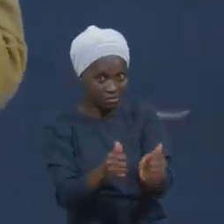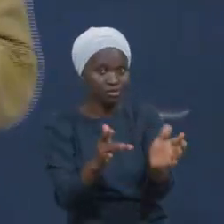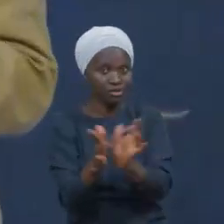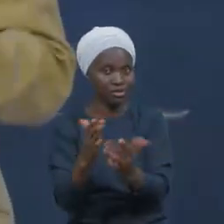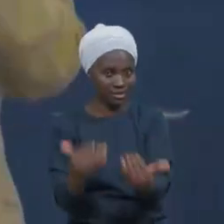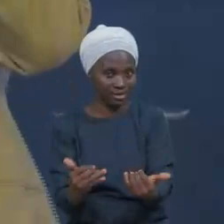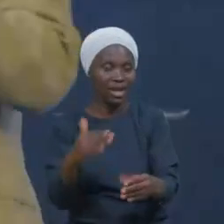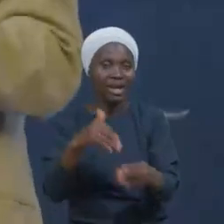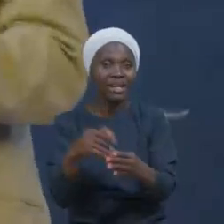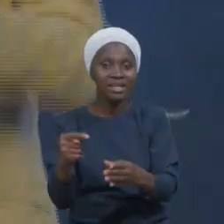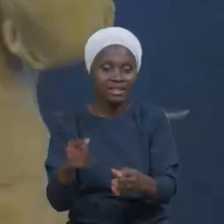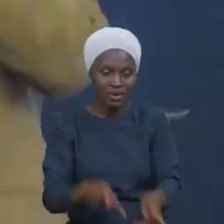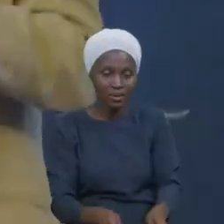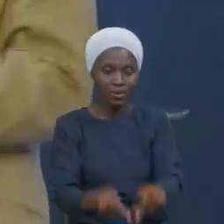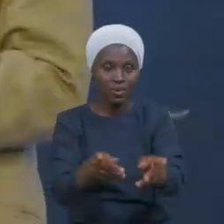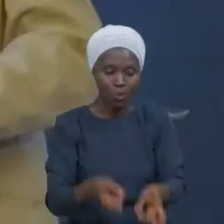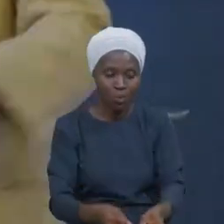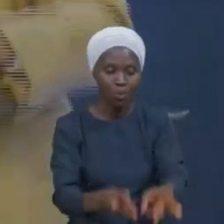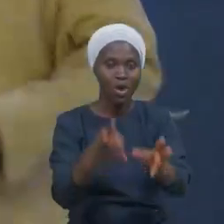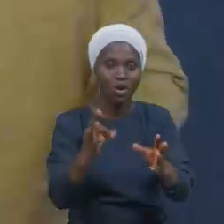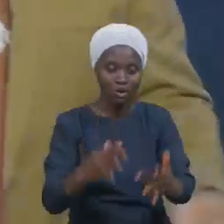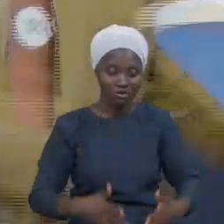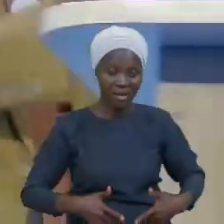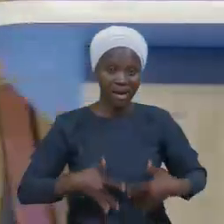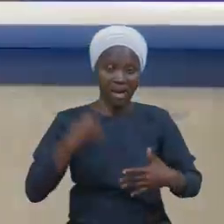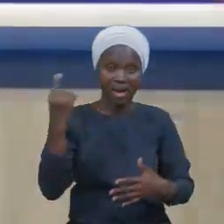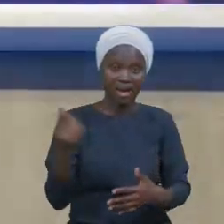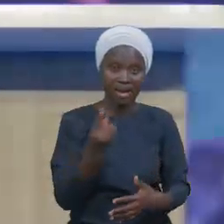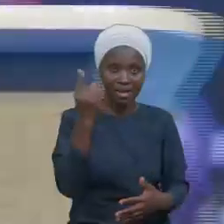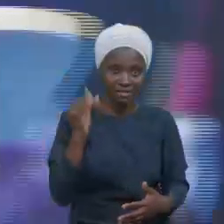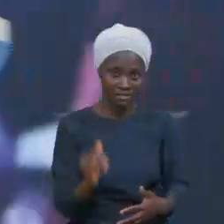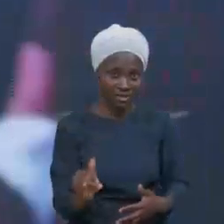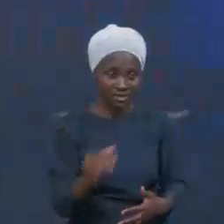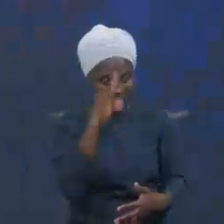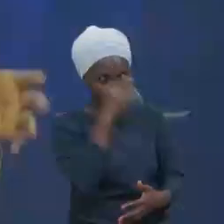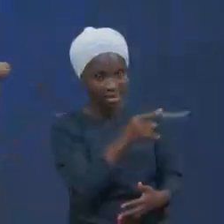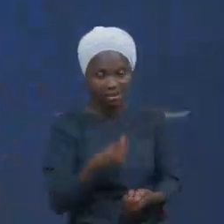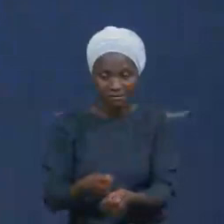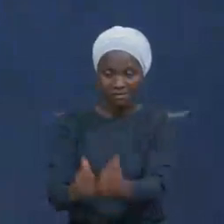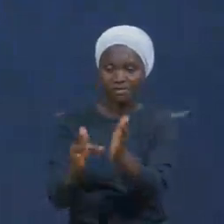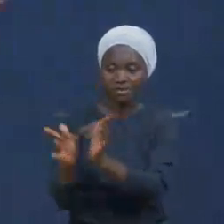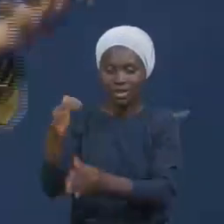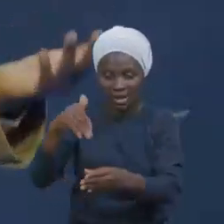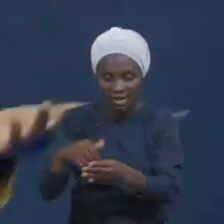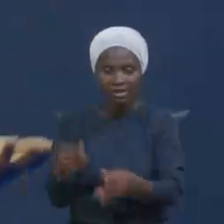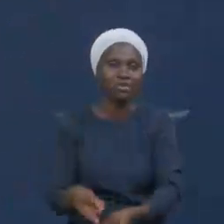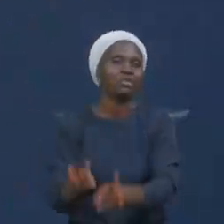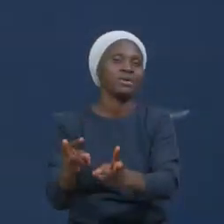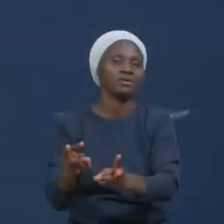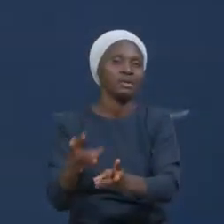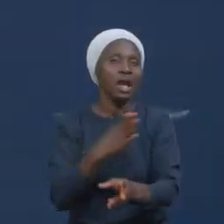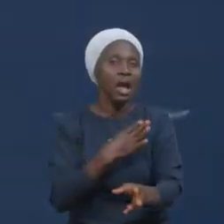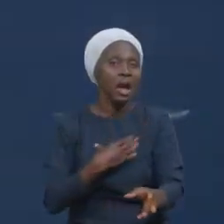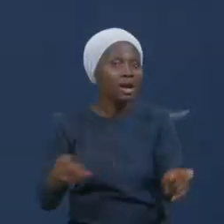the path of life eternal. He followed Jesus in the way. As you give your life to the